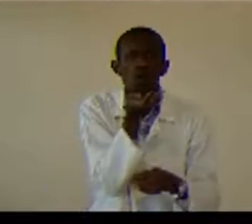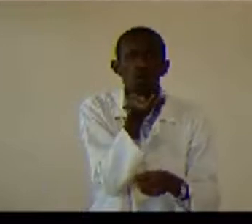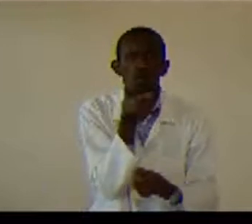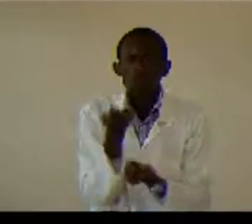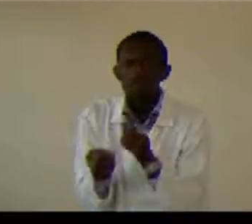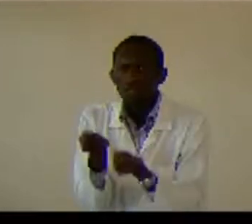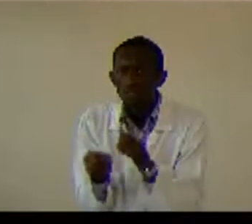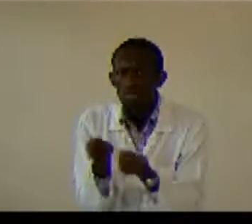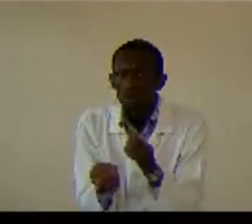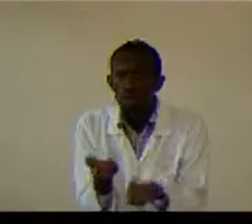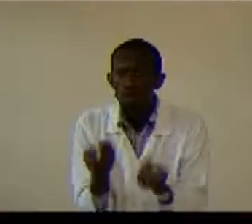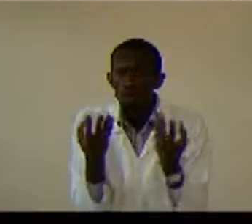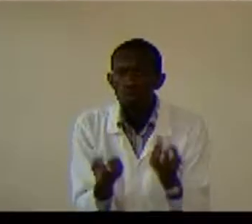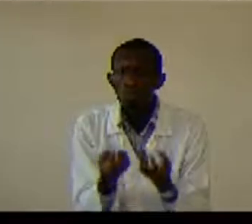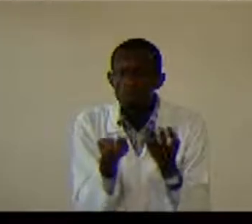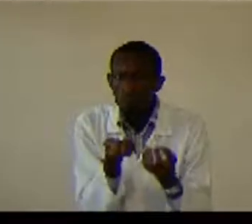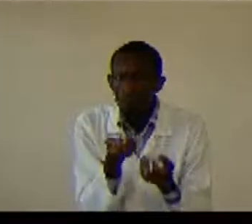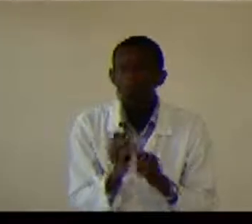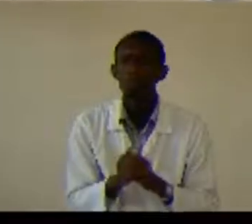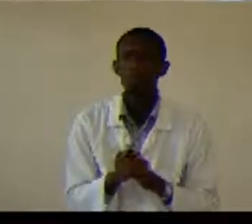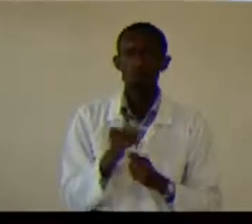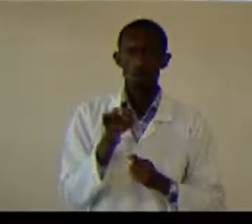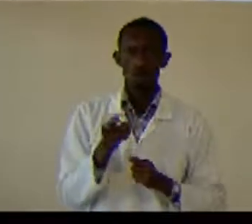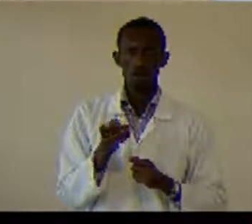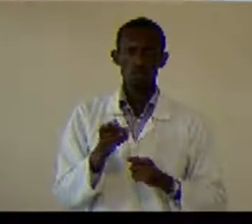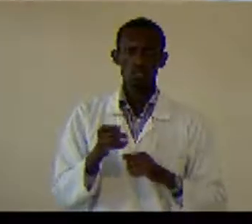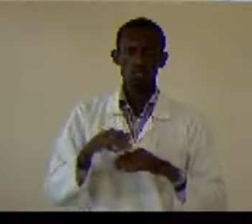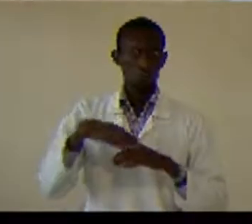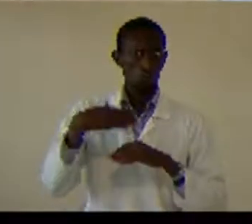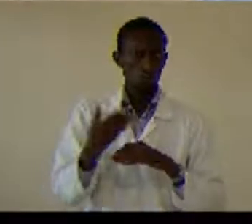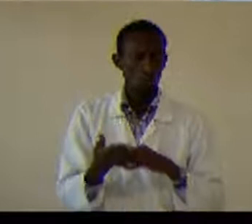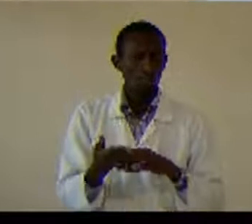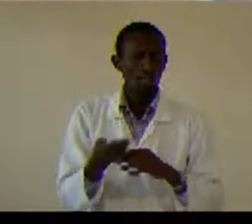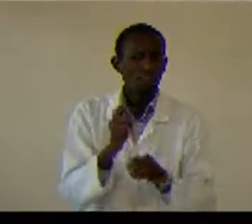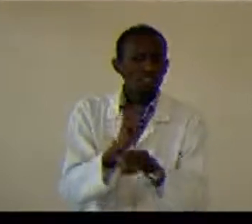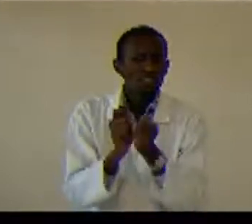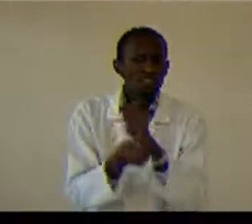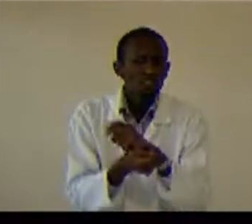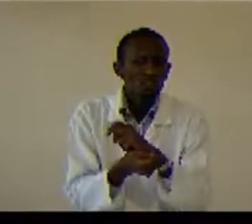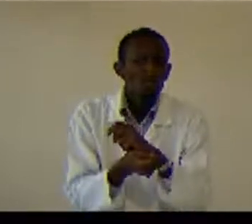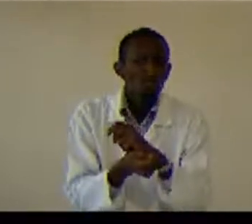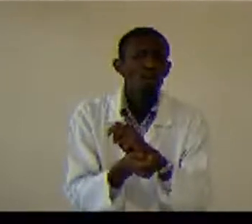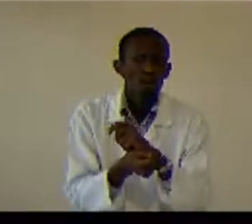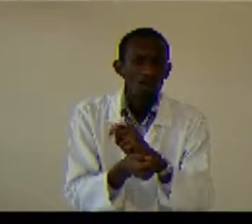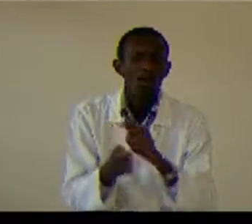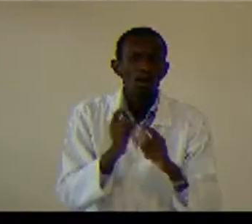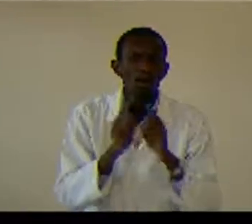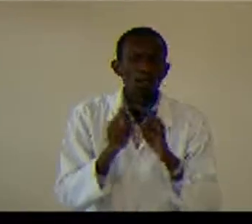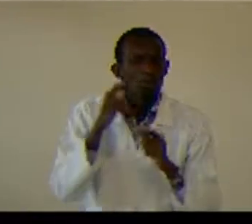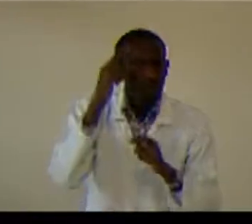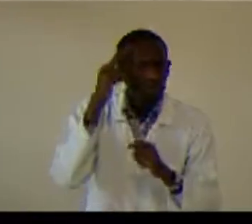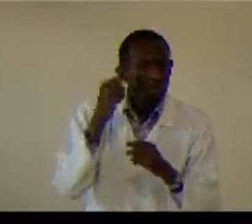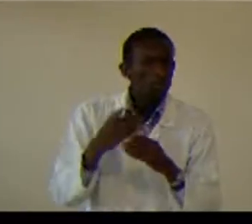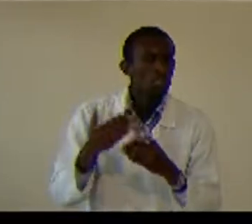other substances, including crayon. You remember the crayons that we burnt here that melted? So we said, during change of state,